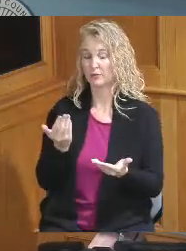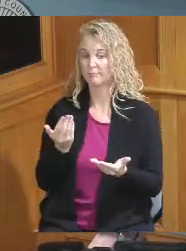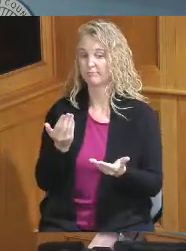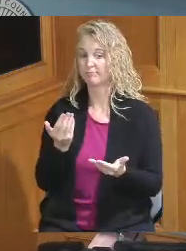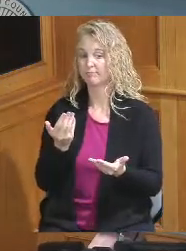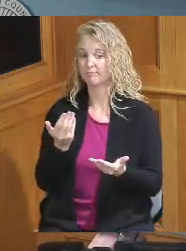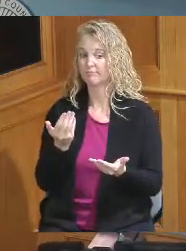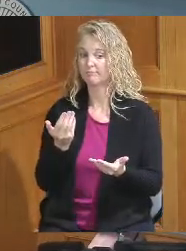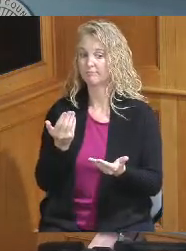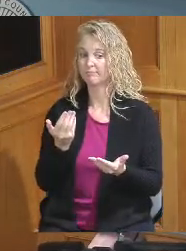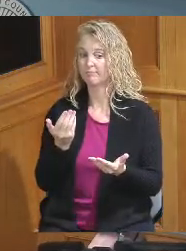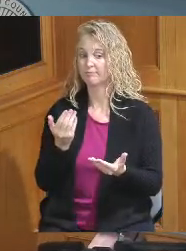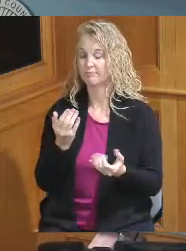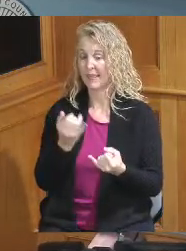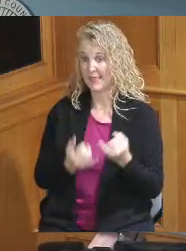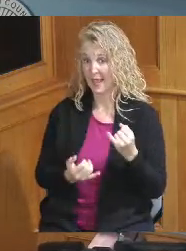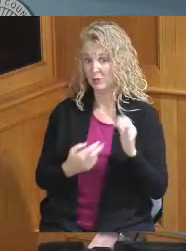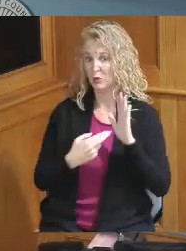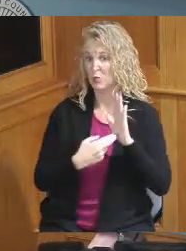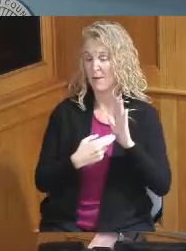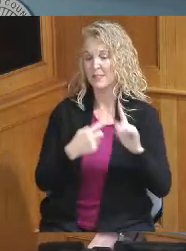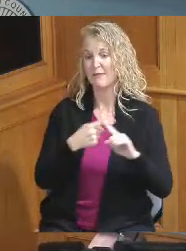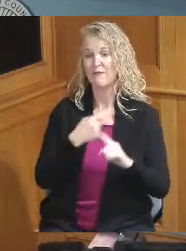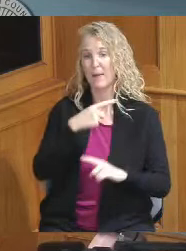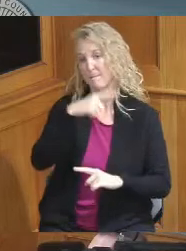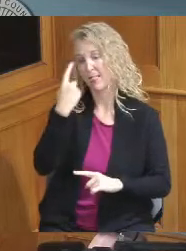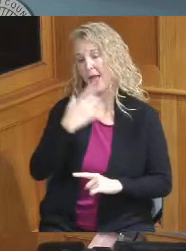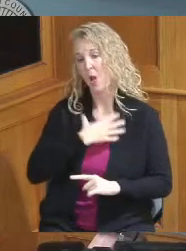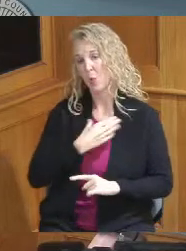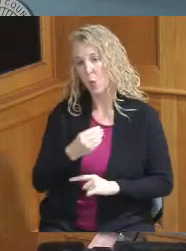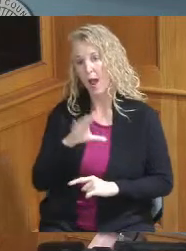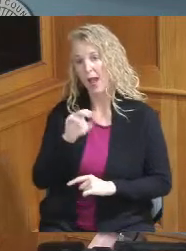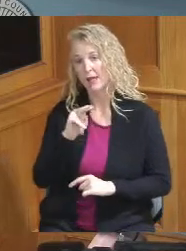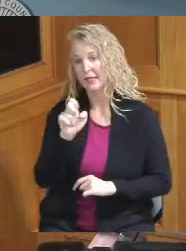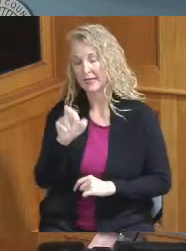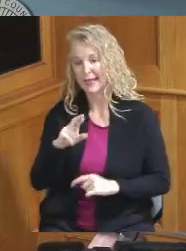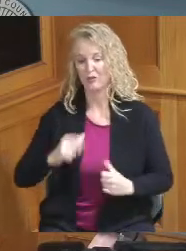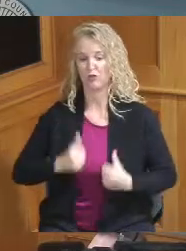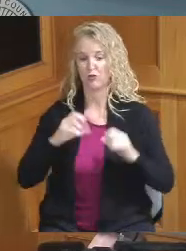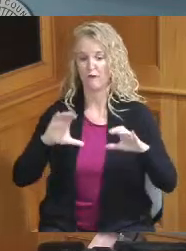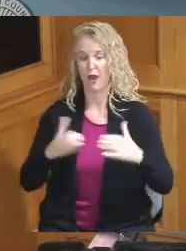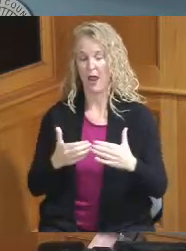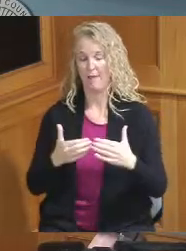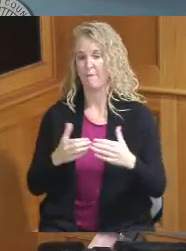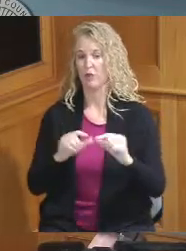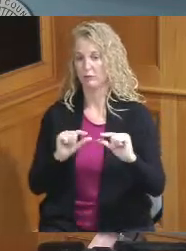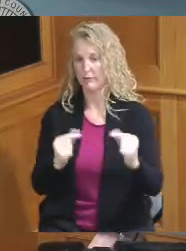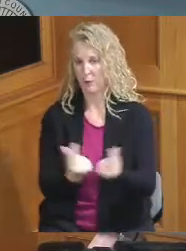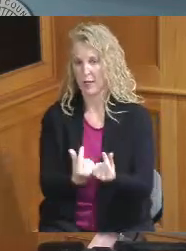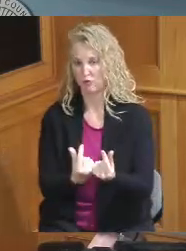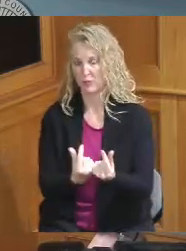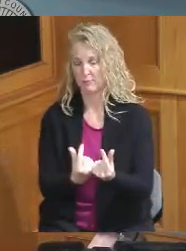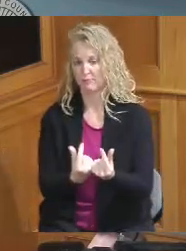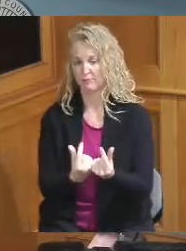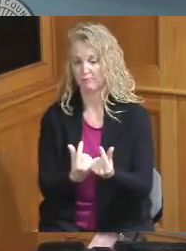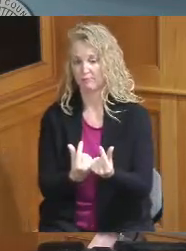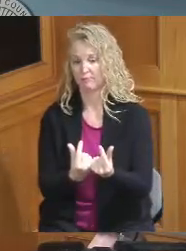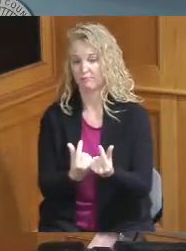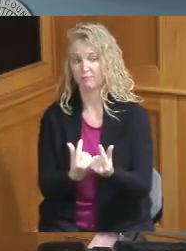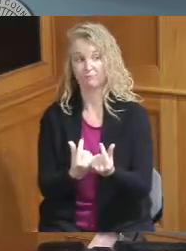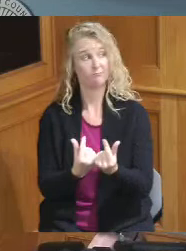and a representative from the Black and White Cancer Survivors Foundation. And if